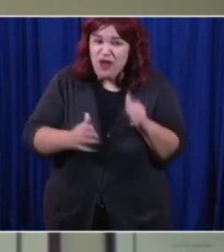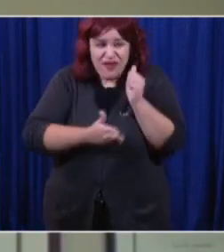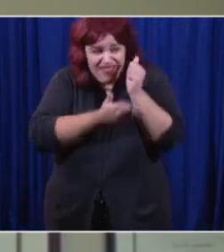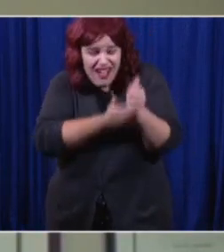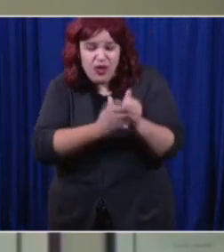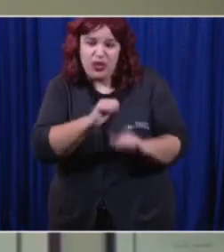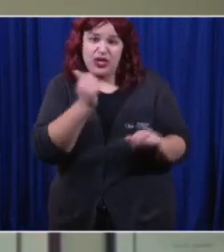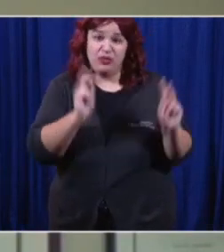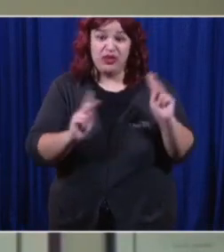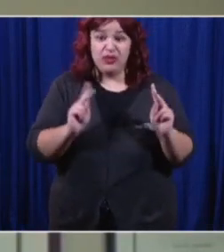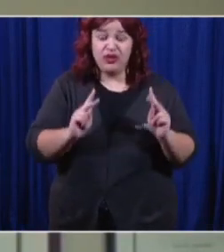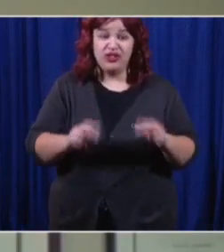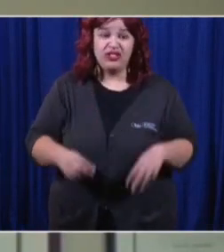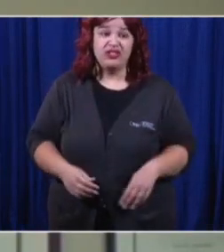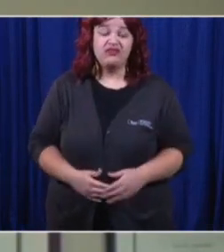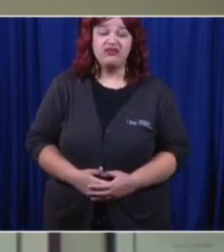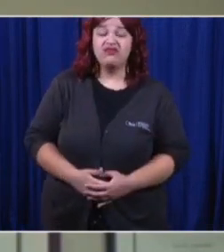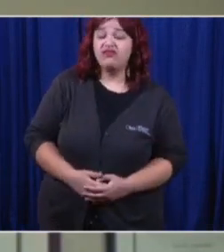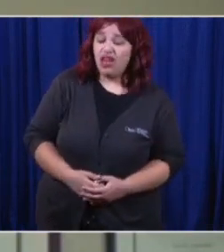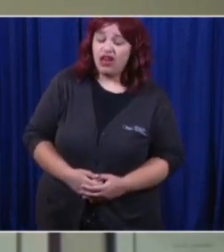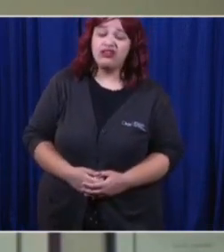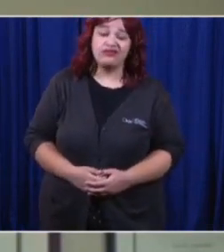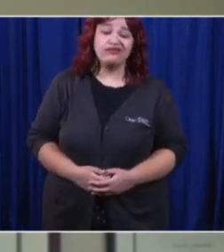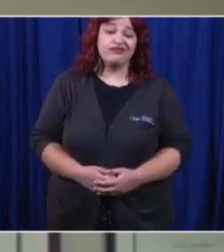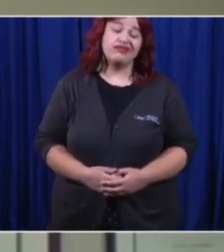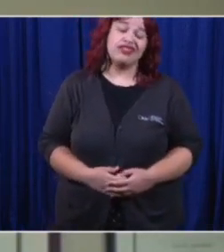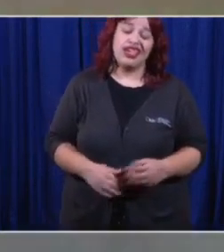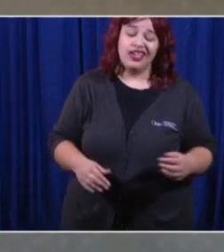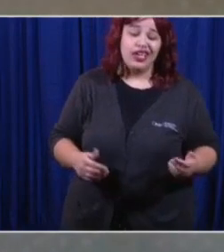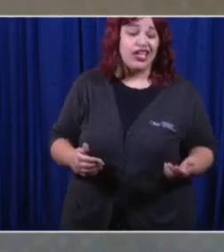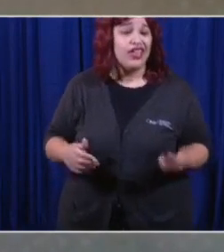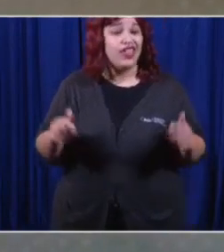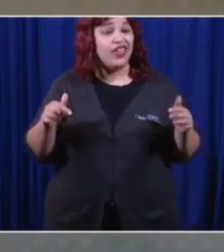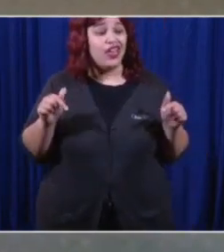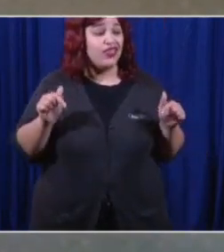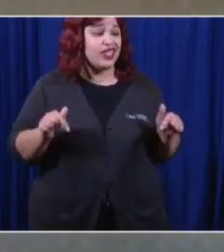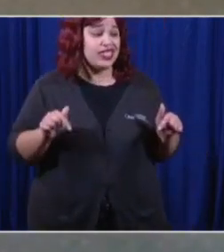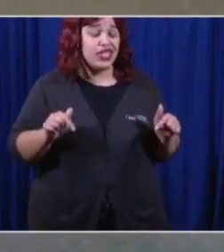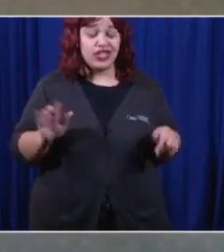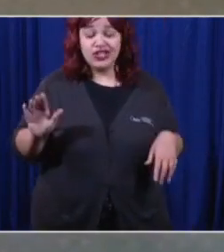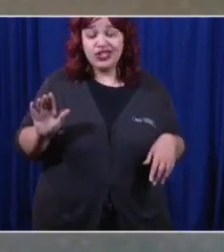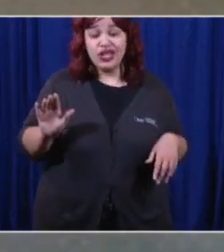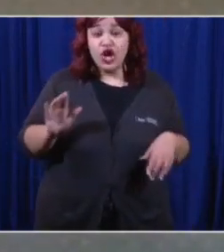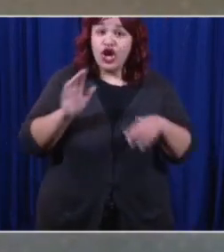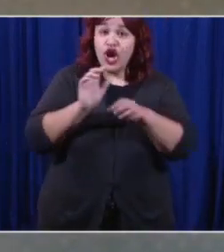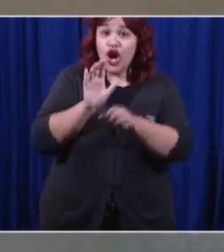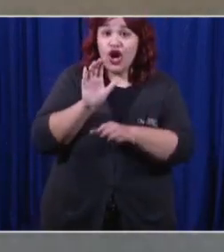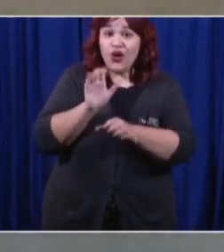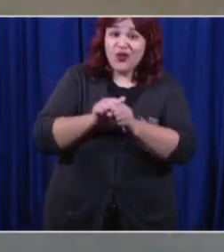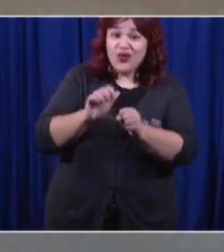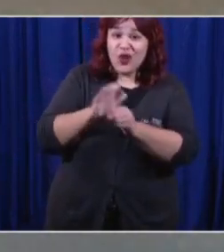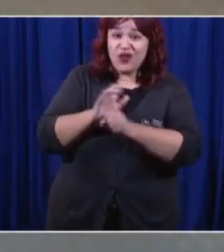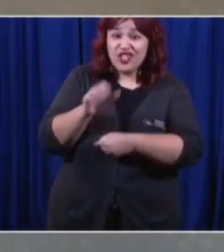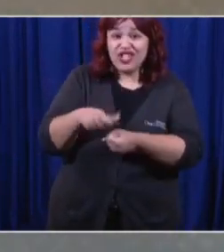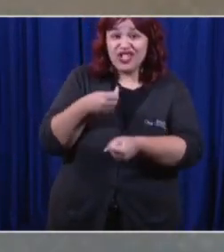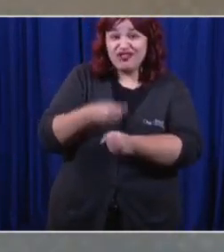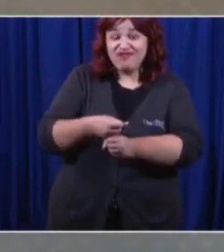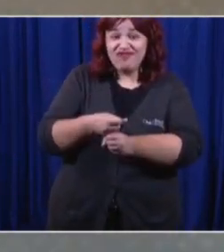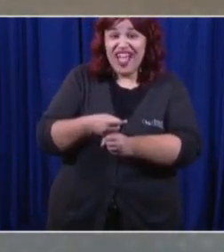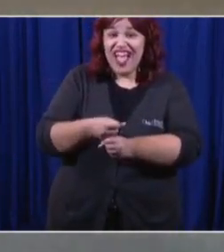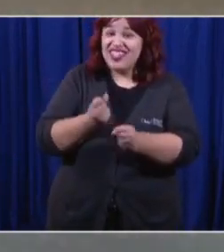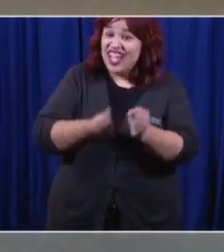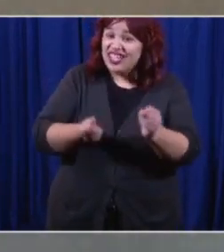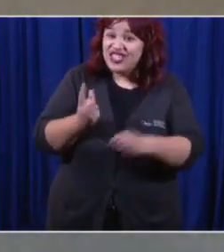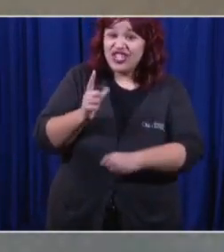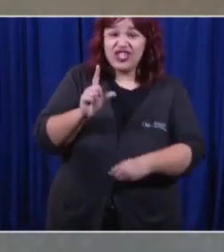year, you have to get through your COVID year. And again, next year, going into 2021,